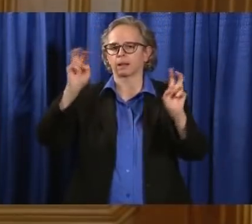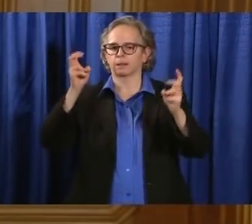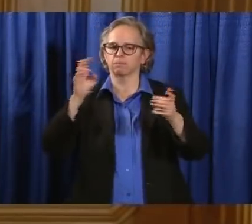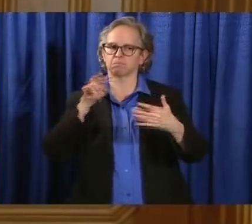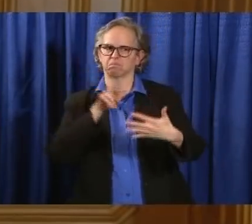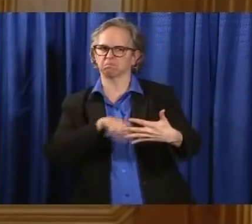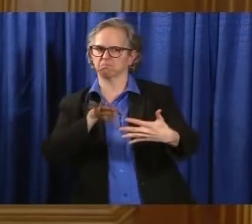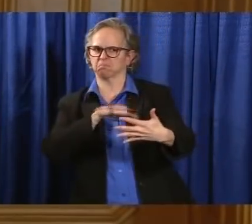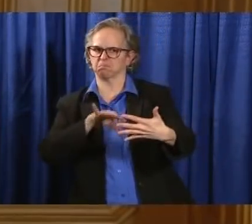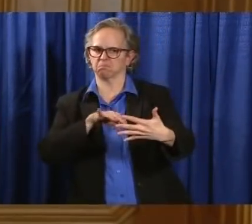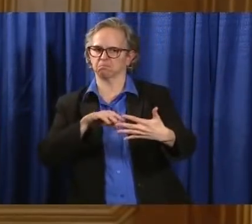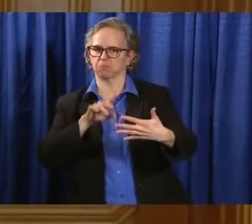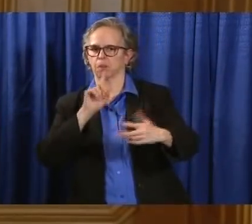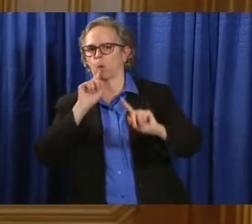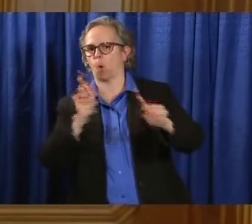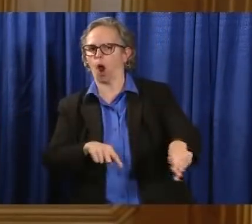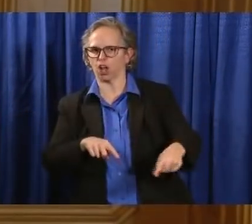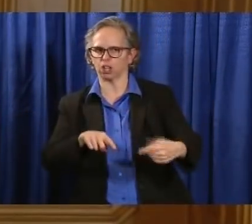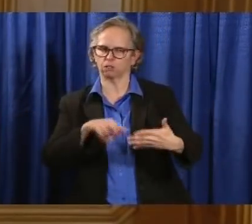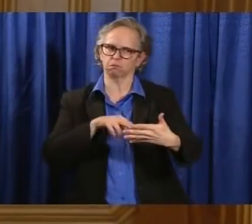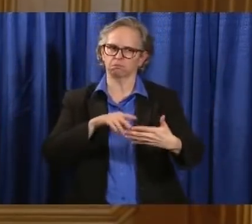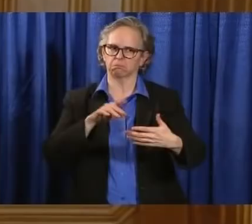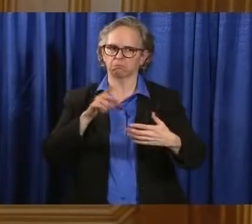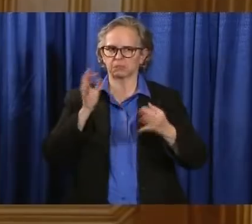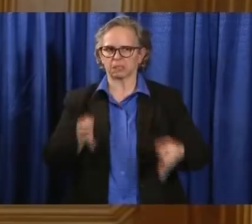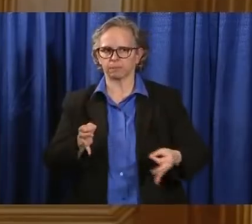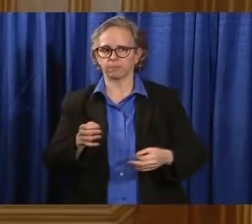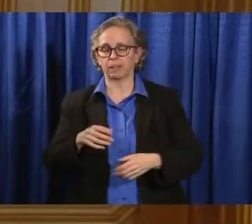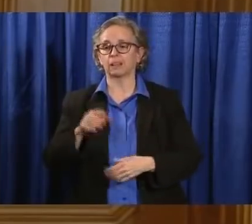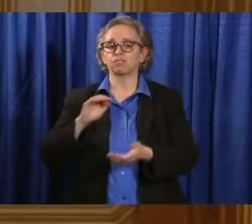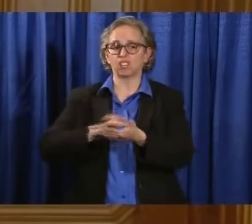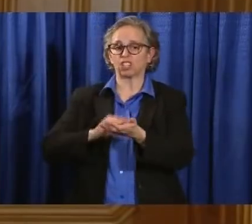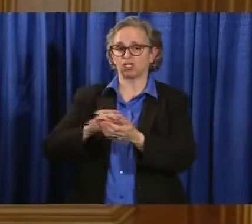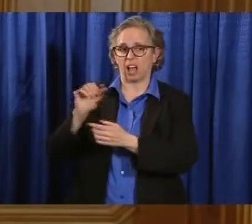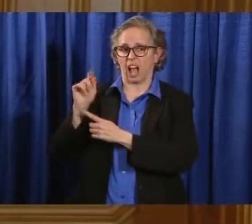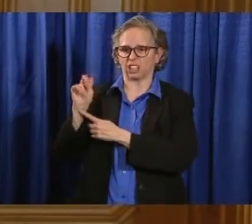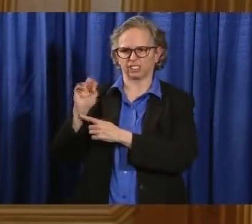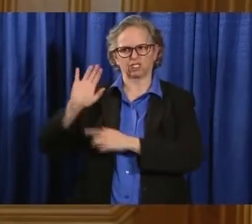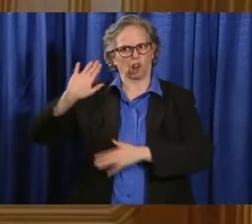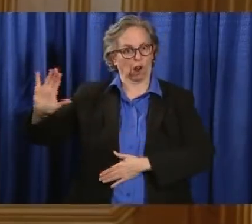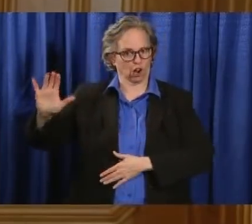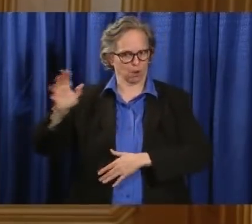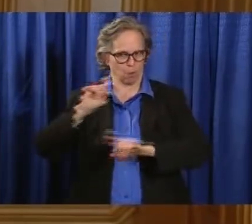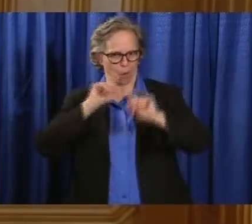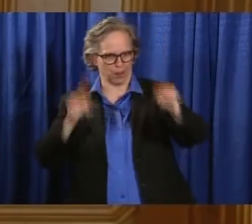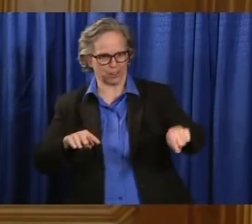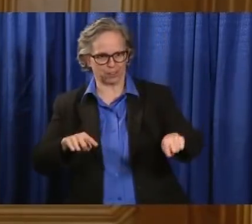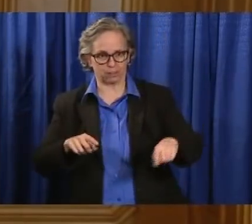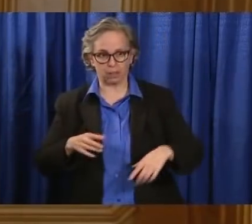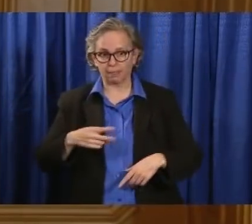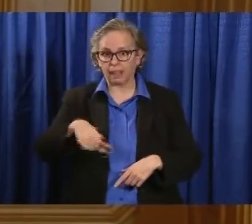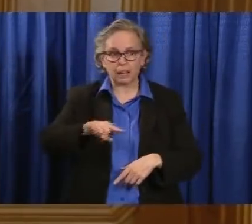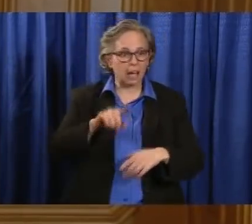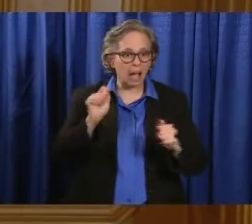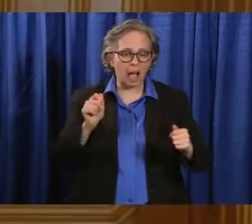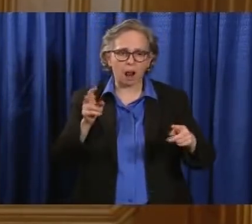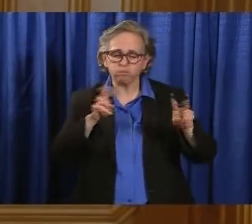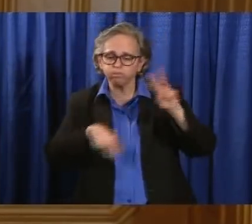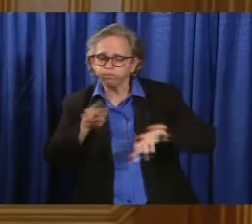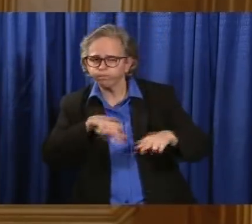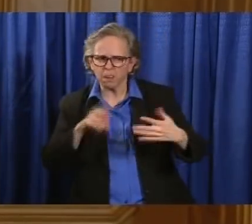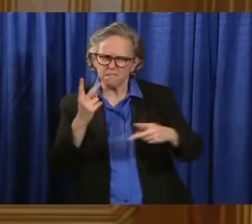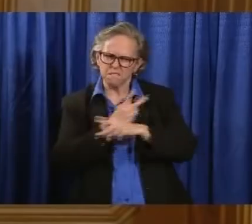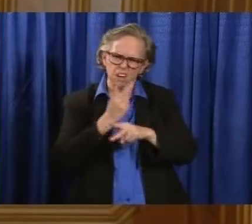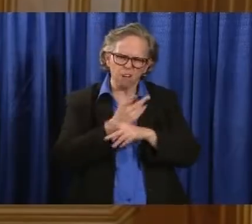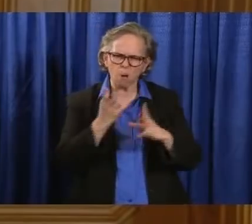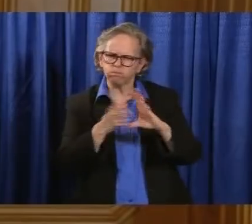order, and it's actually Dr. Acton's order, and so we have the authority to interpret that. If they have that authority